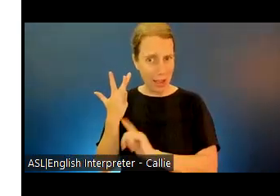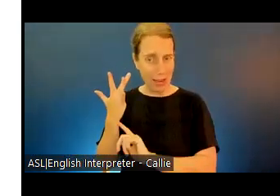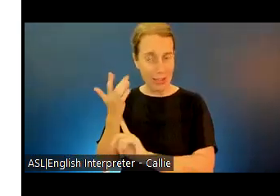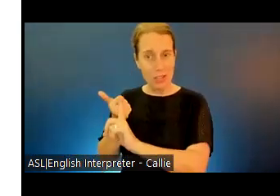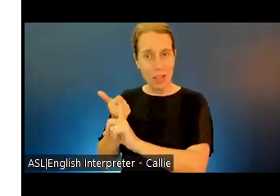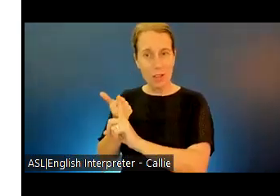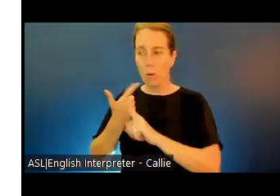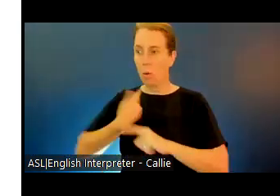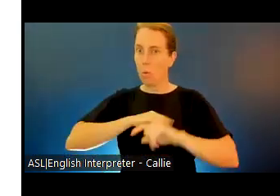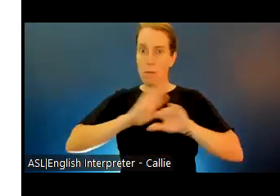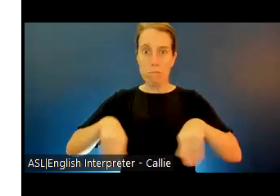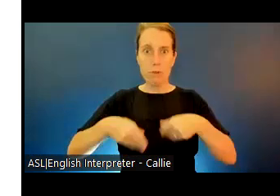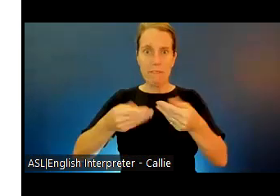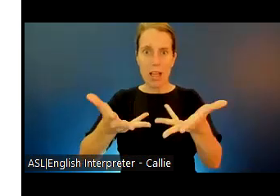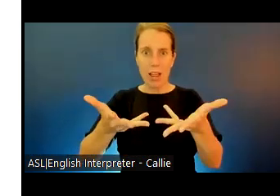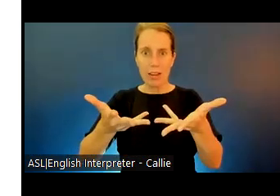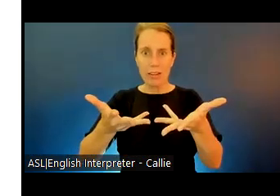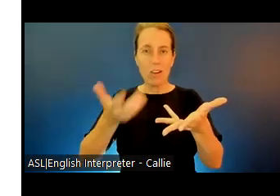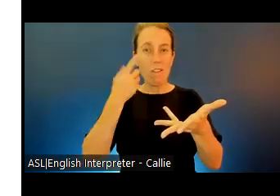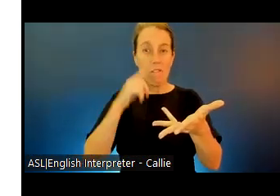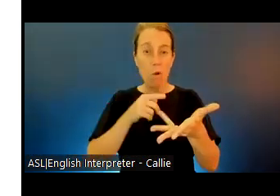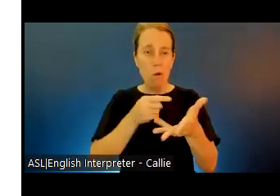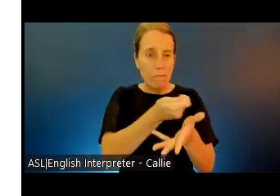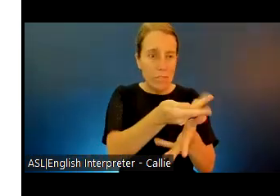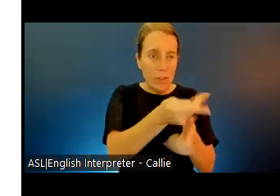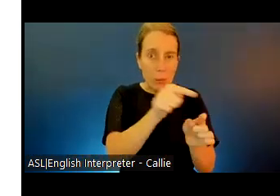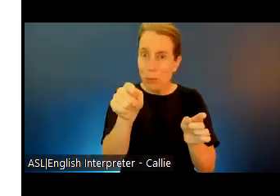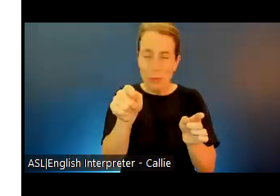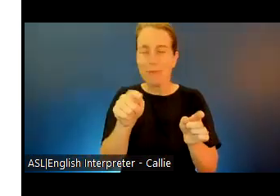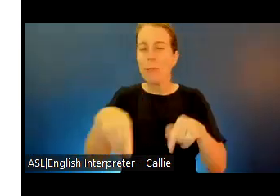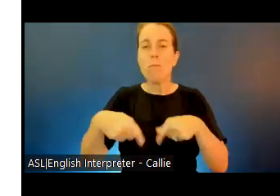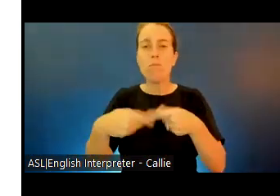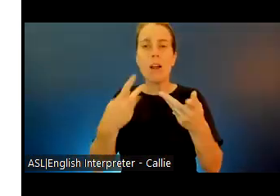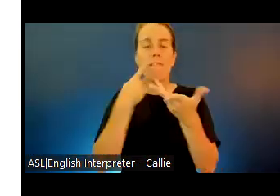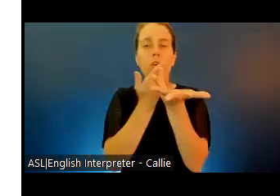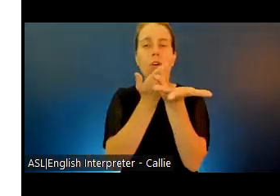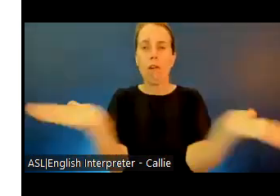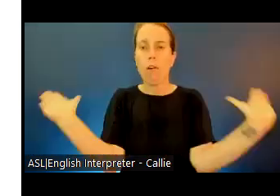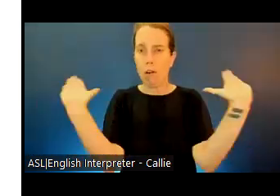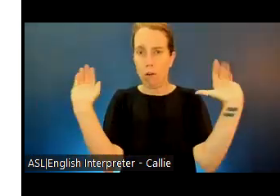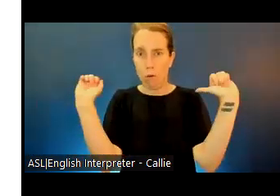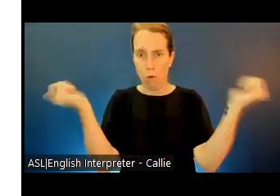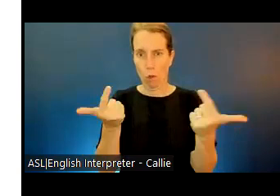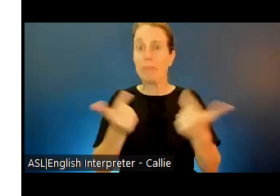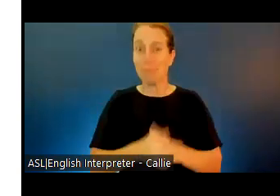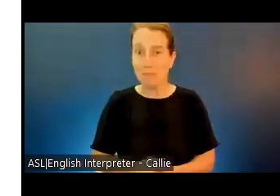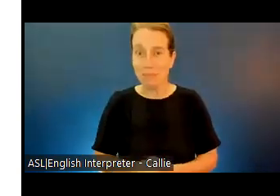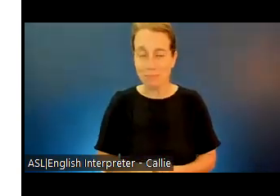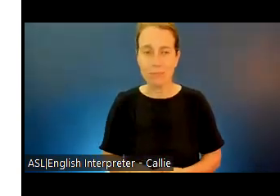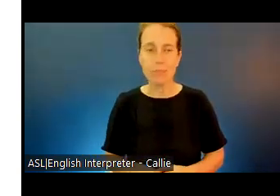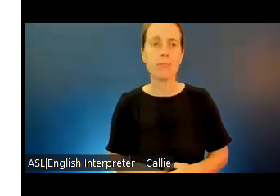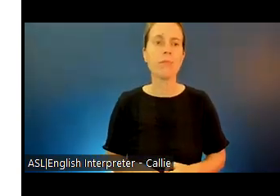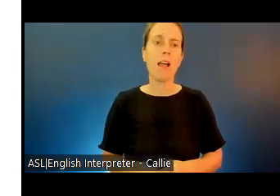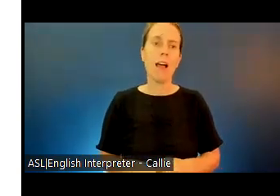all. And that is why I'm here this afternoon with you, of that focus of what we do for all. And people